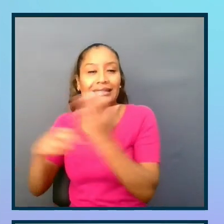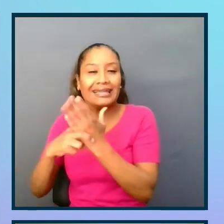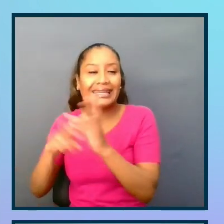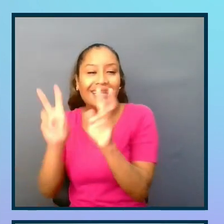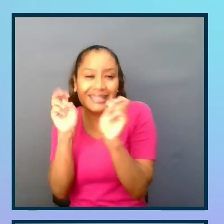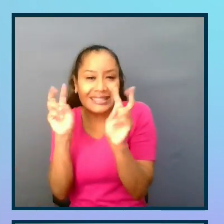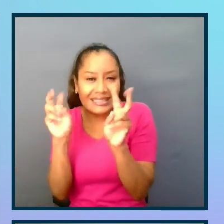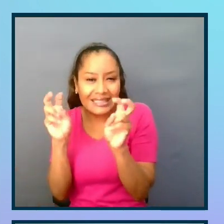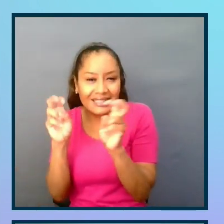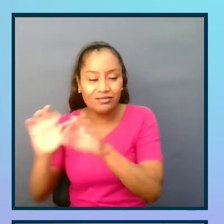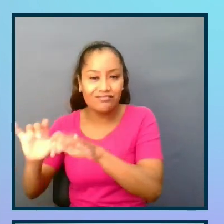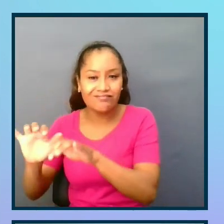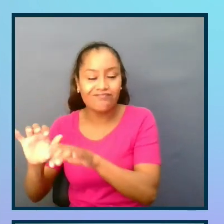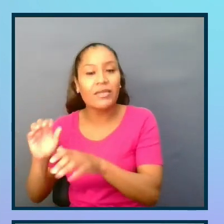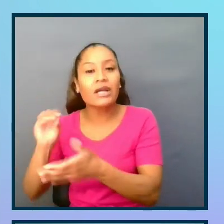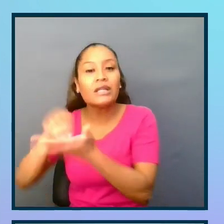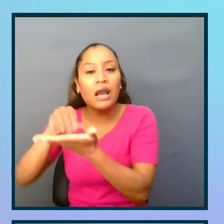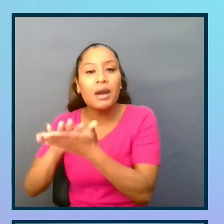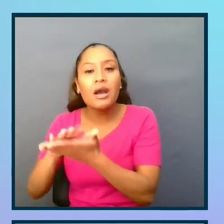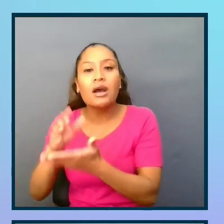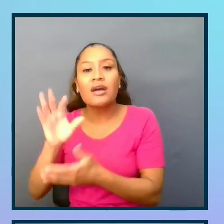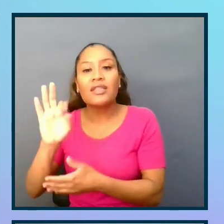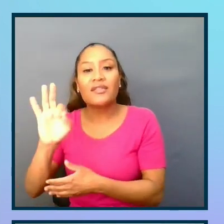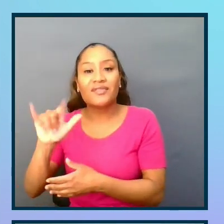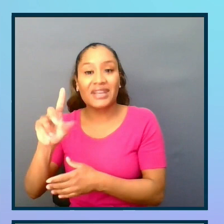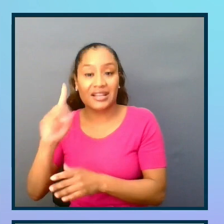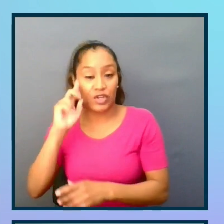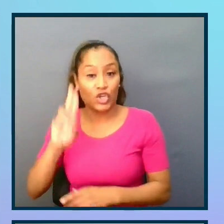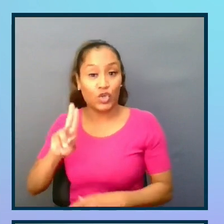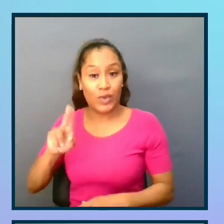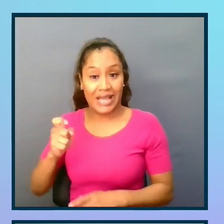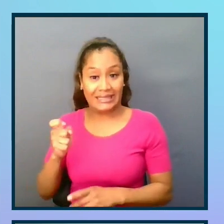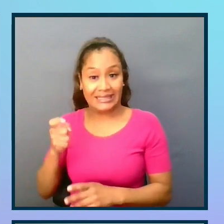documentation field of this UX pin that we're looking at.